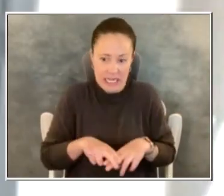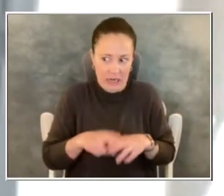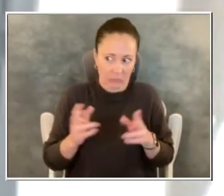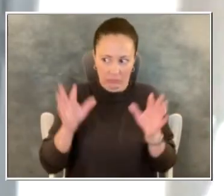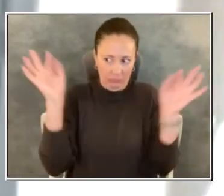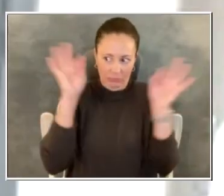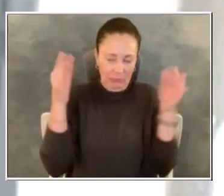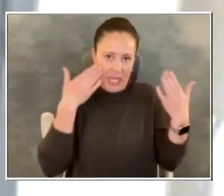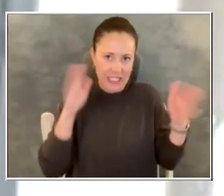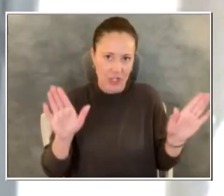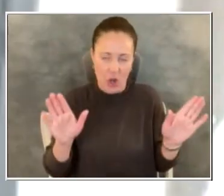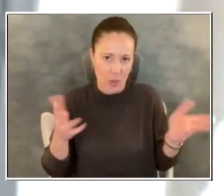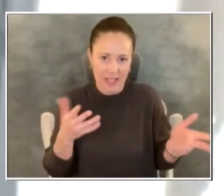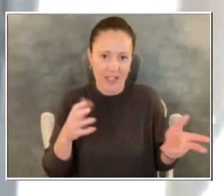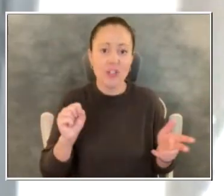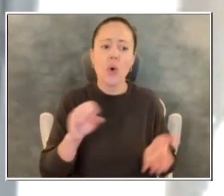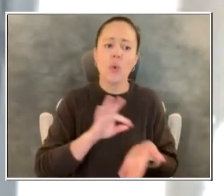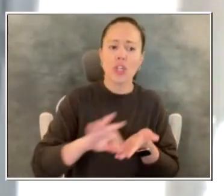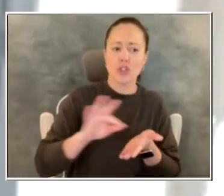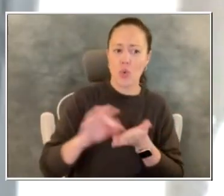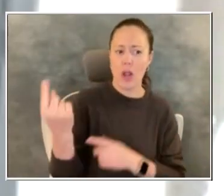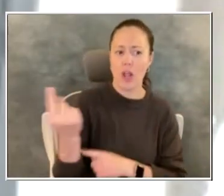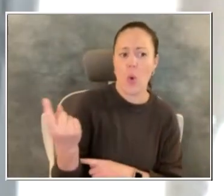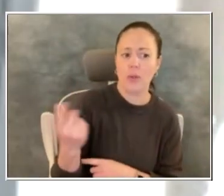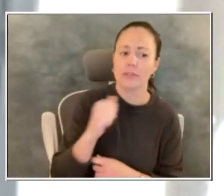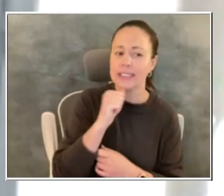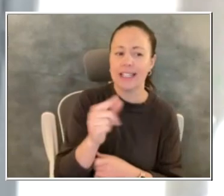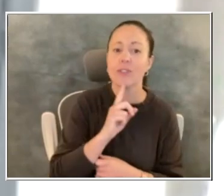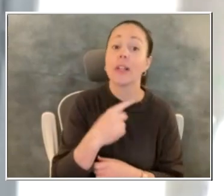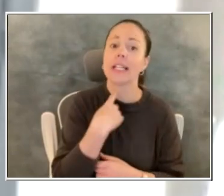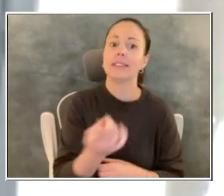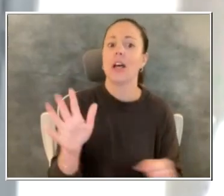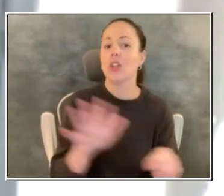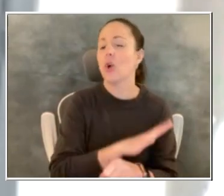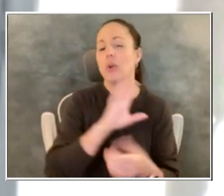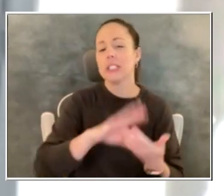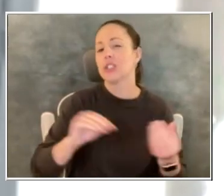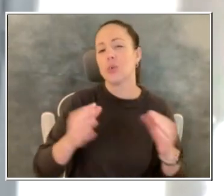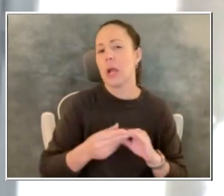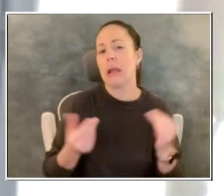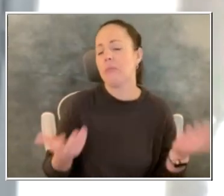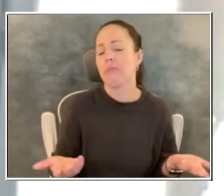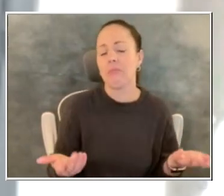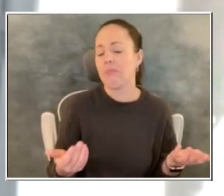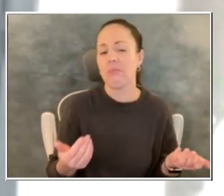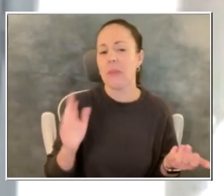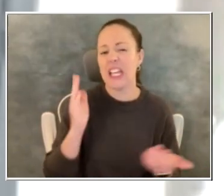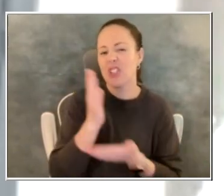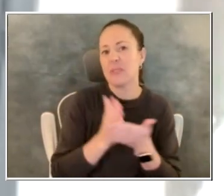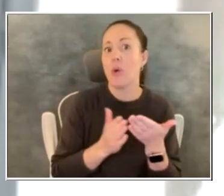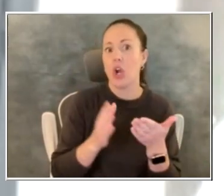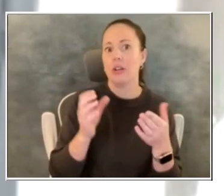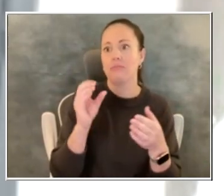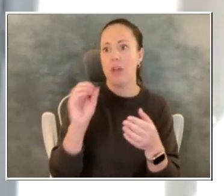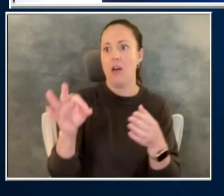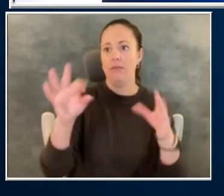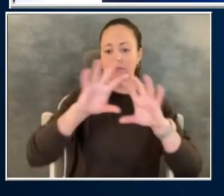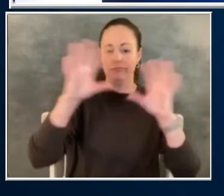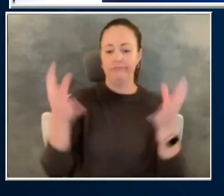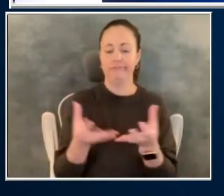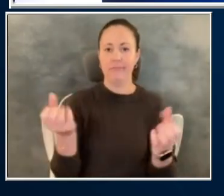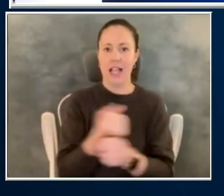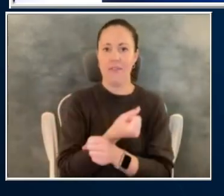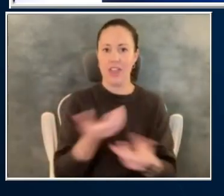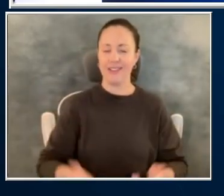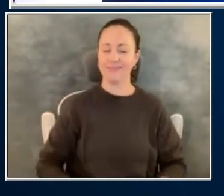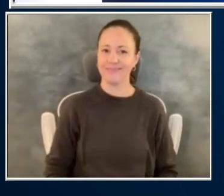before you did the score. Sure. So the score alone, it does not tell the whole story or set you up to make good decisions. It's just part of the picture. I have